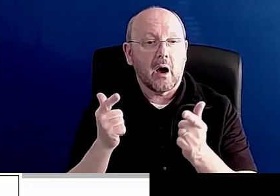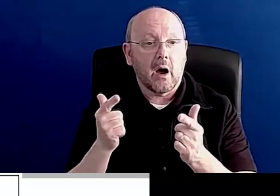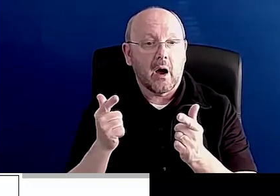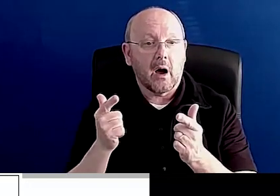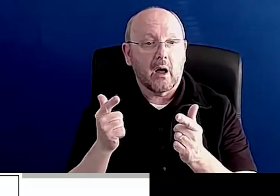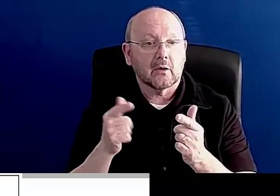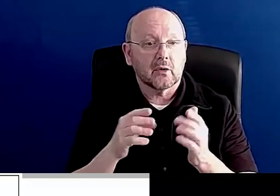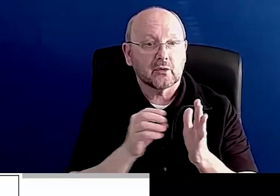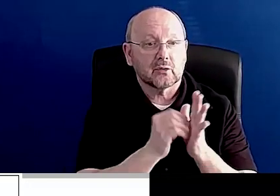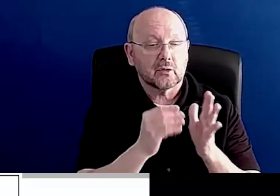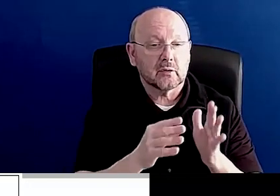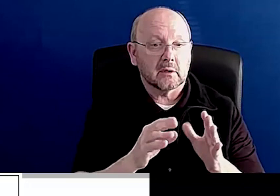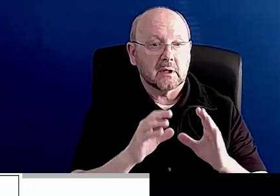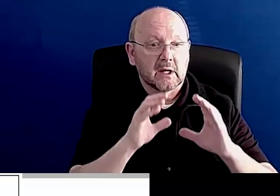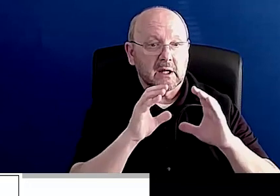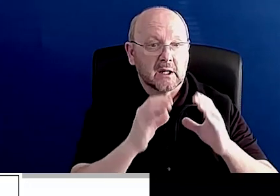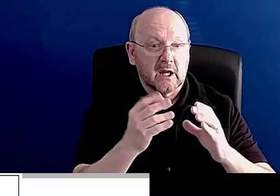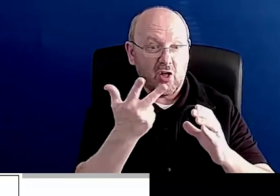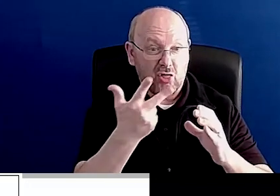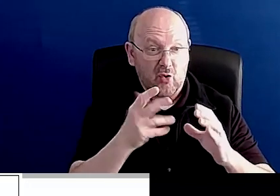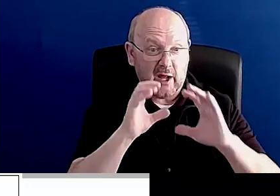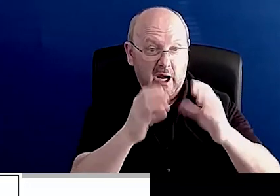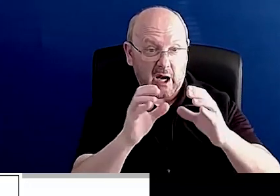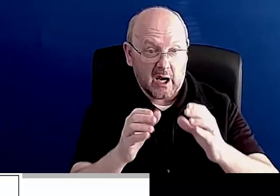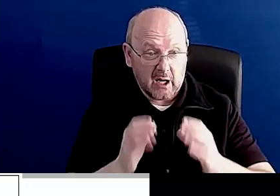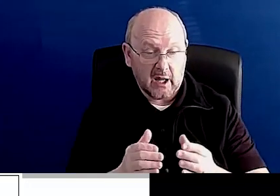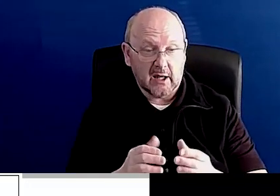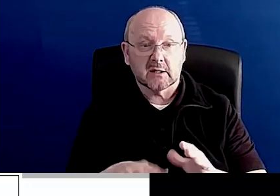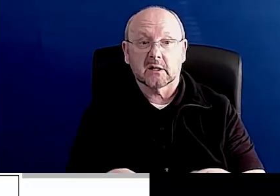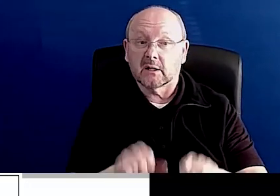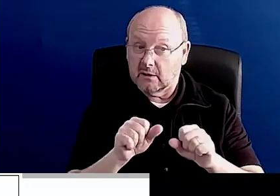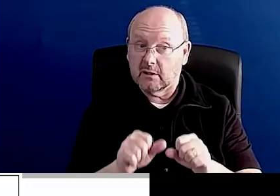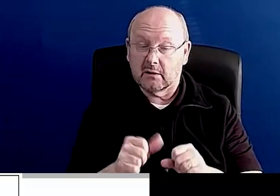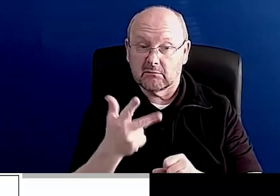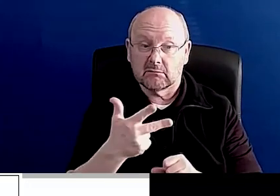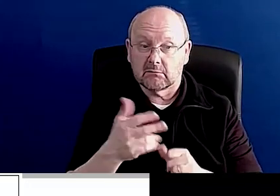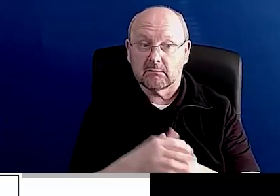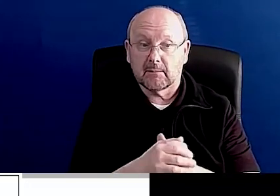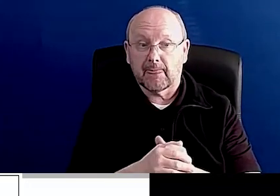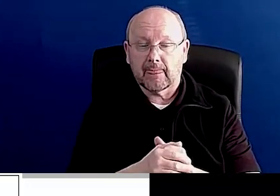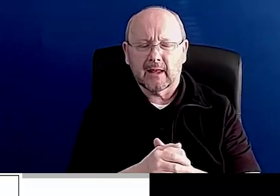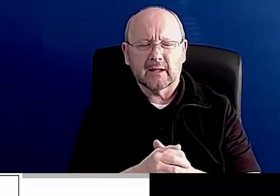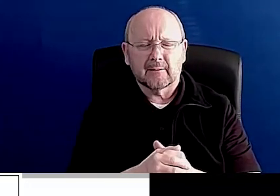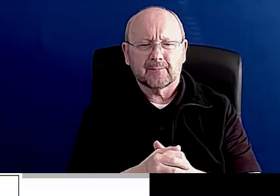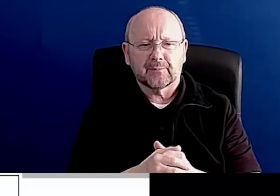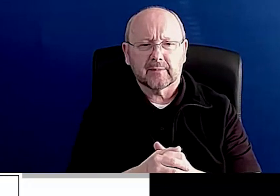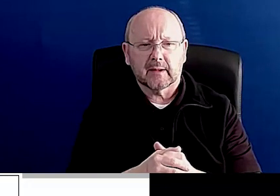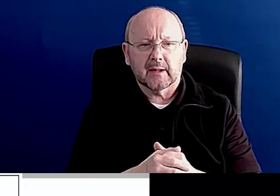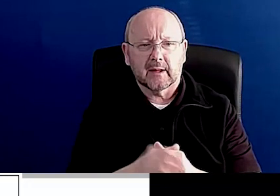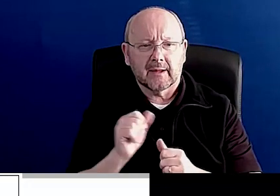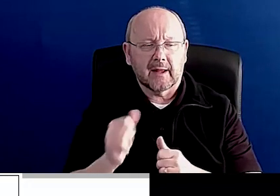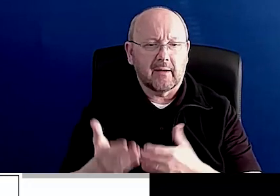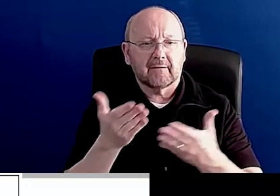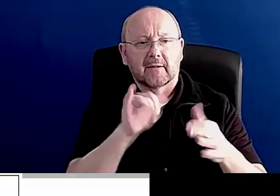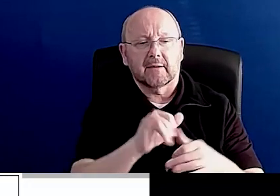I mean, there might have been one person who only took 2 out of the 3 or different combinations. So while they were all together,